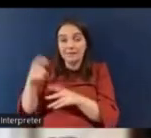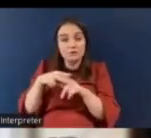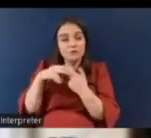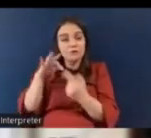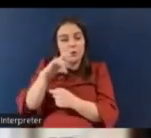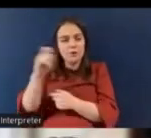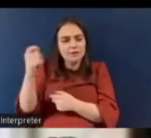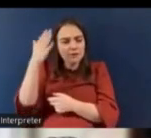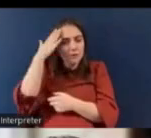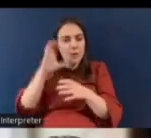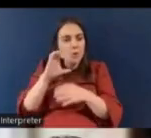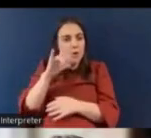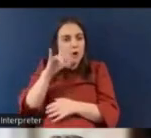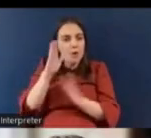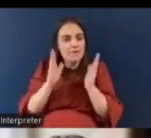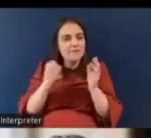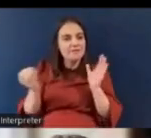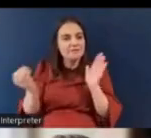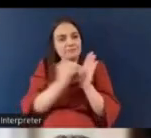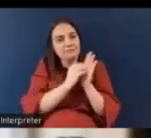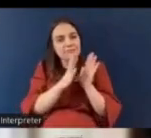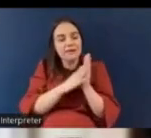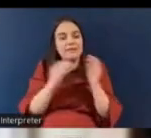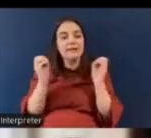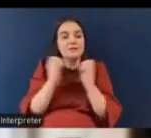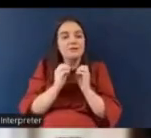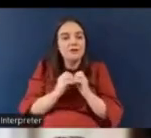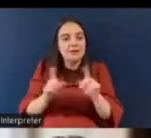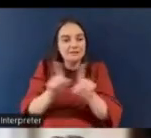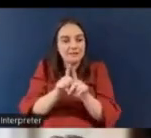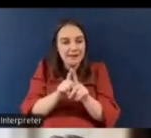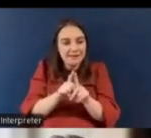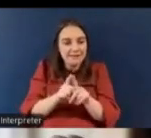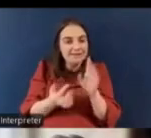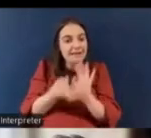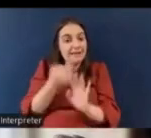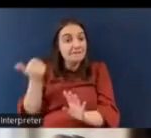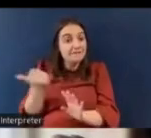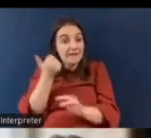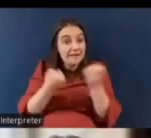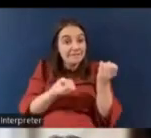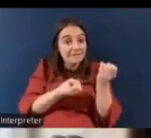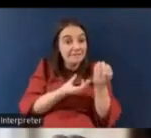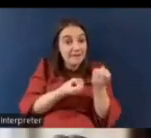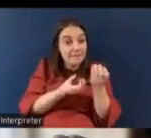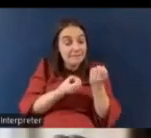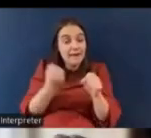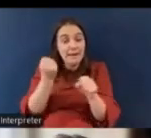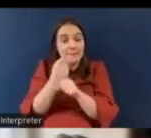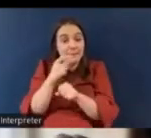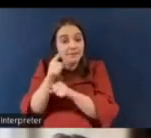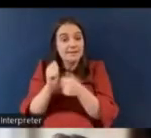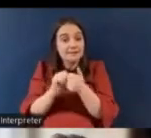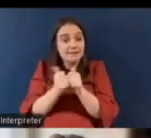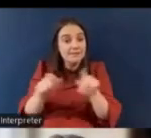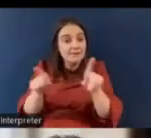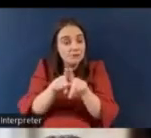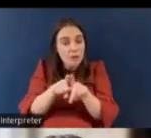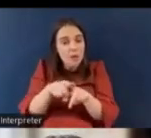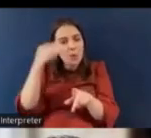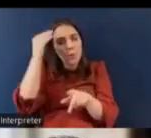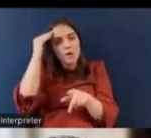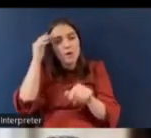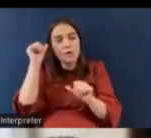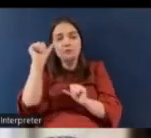Chloe linked them earlier on in the chat as well. But I'm also, if you have any feedback on this activity as well, even though it was a